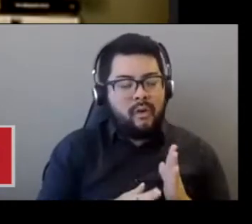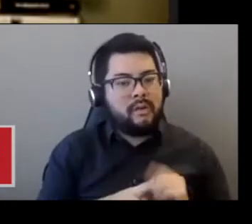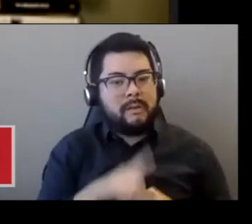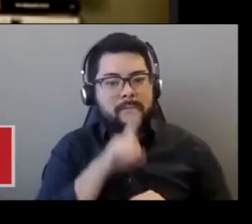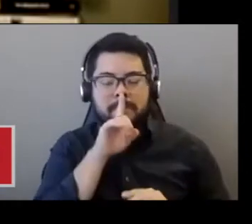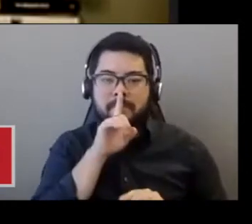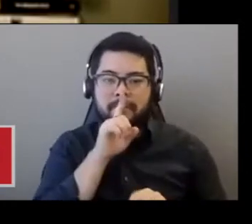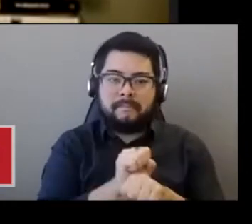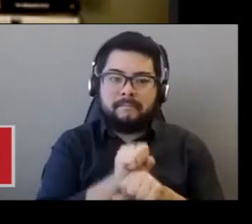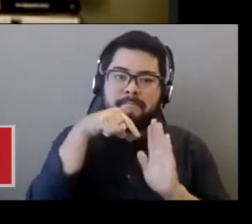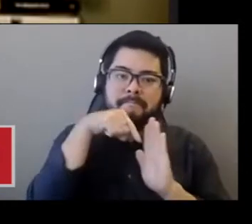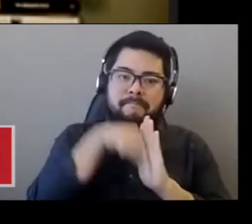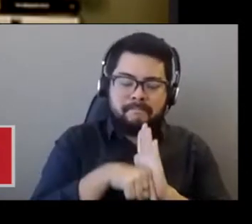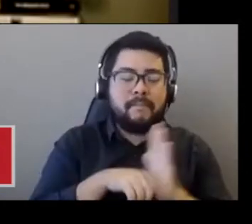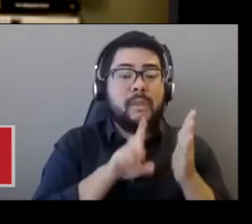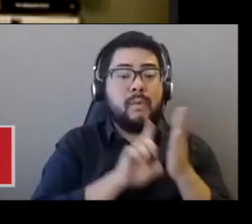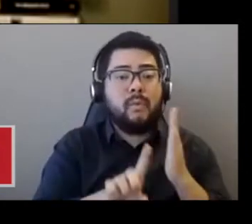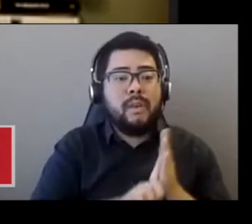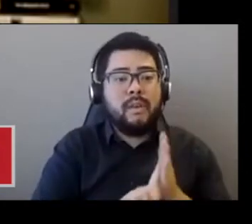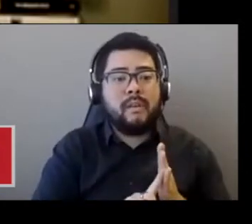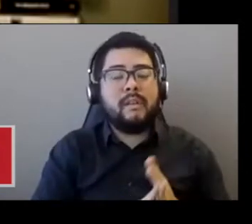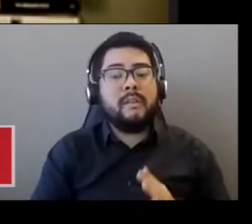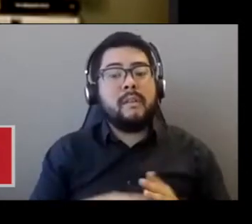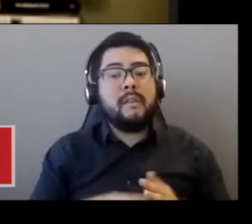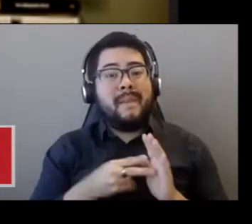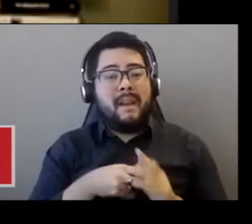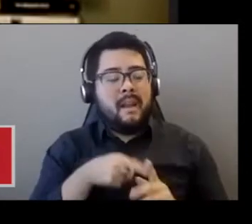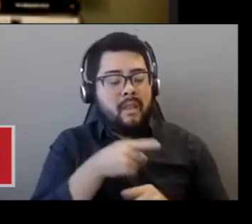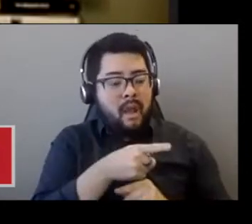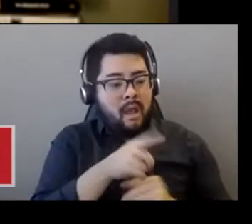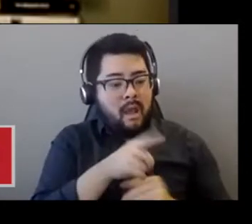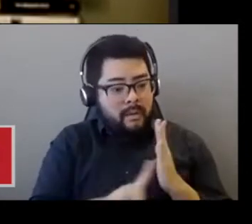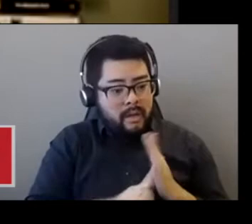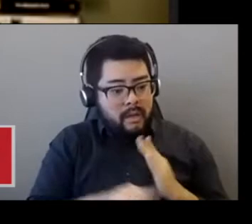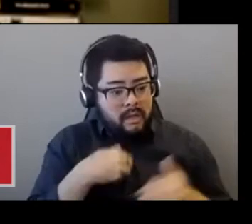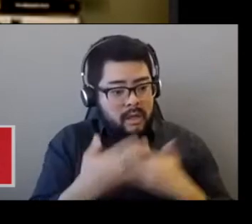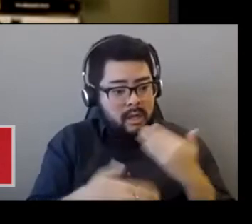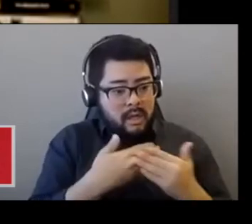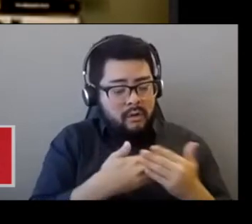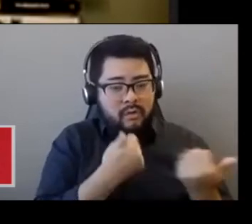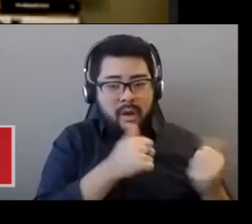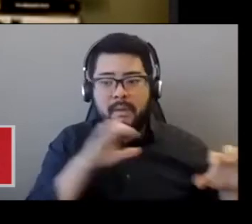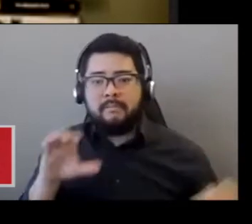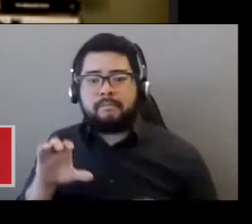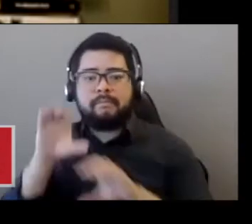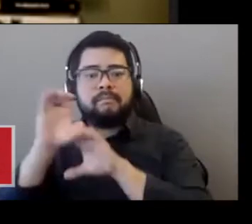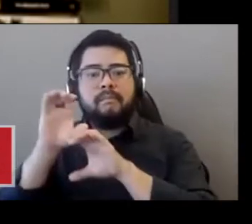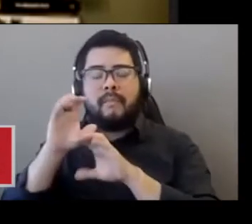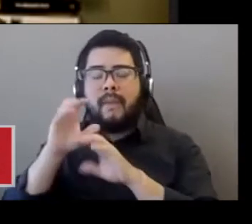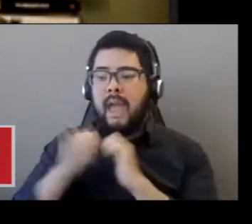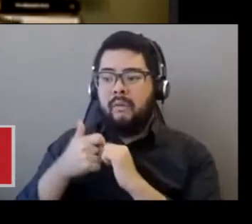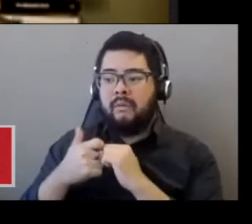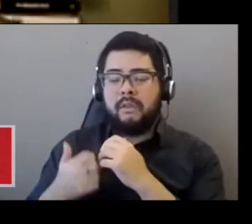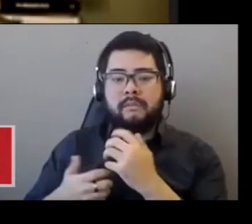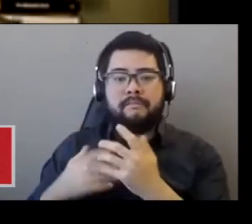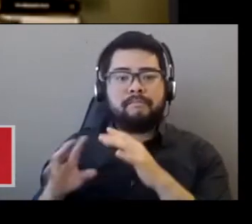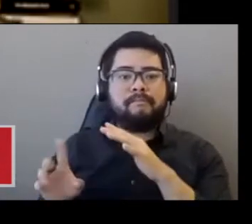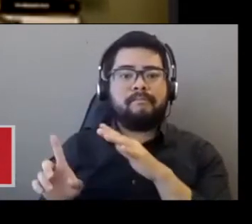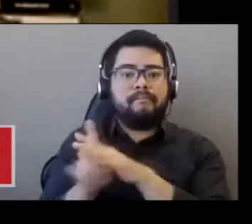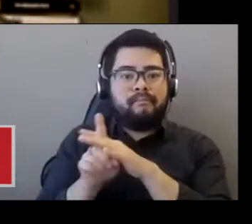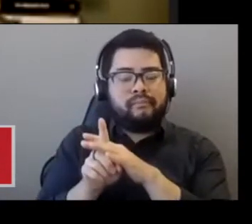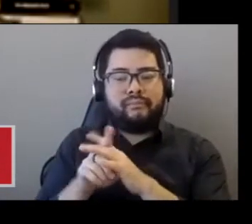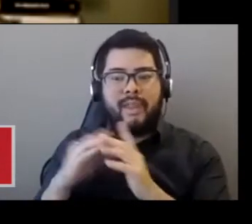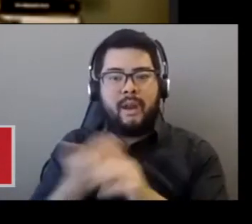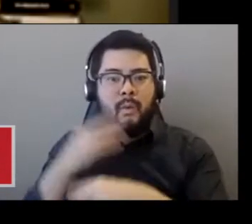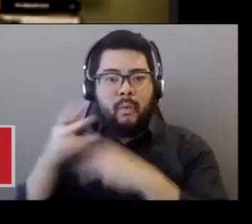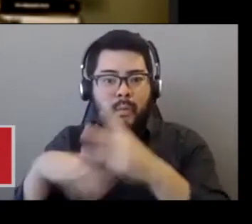movement and interacting deep in the movement that the questions and the issues are put on the table. And then